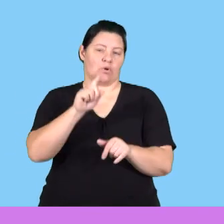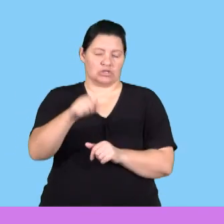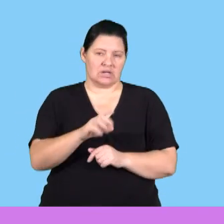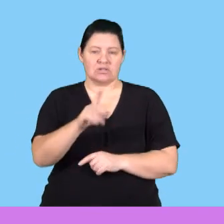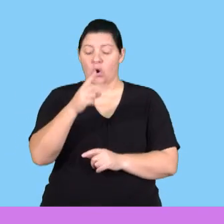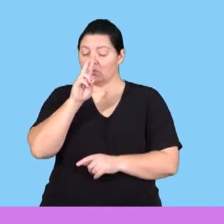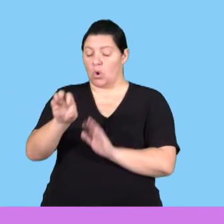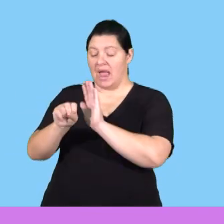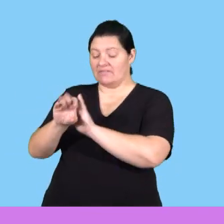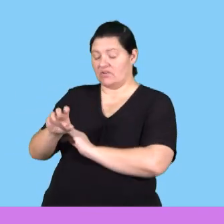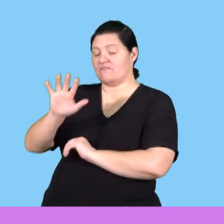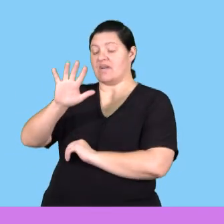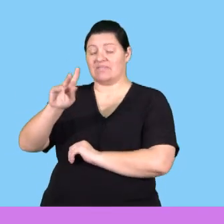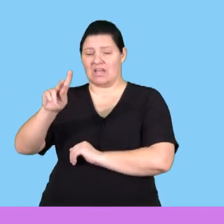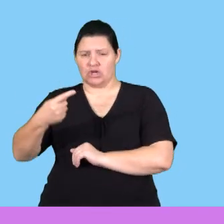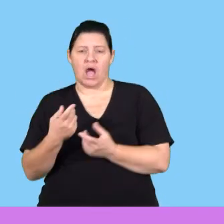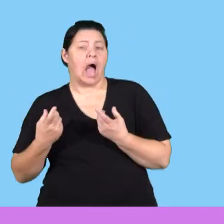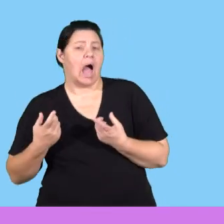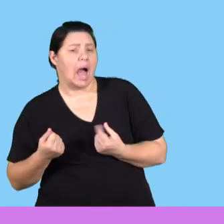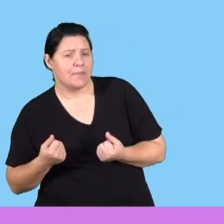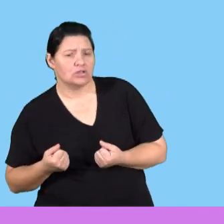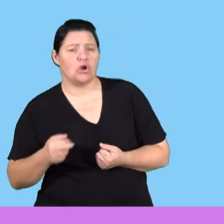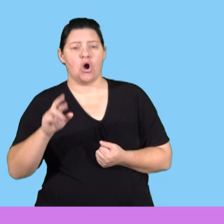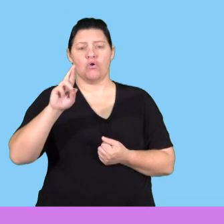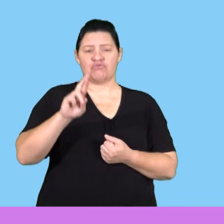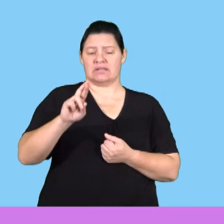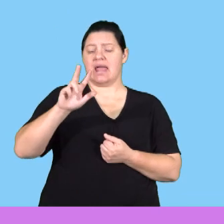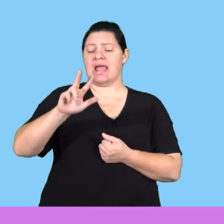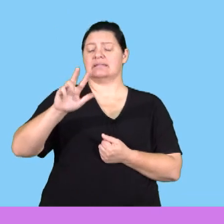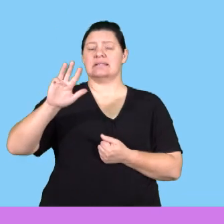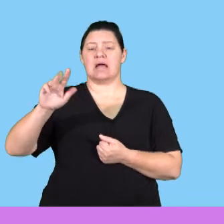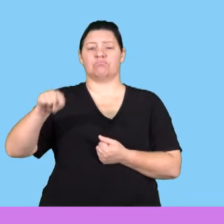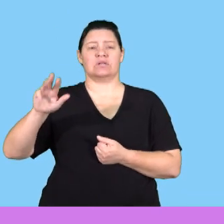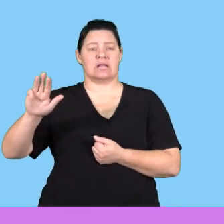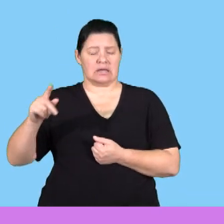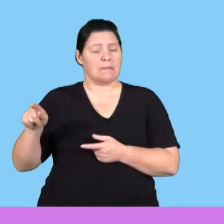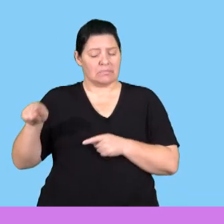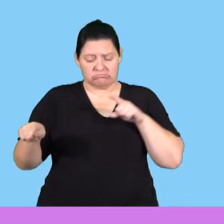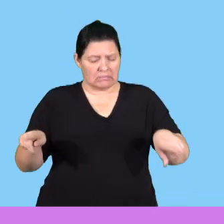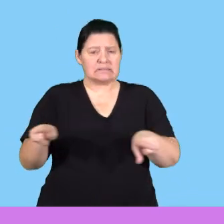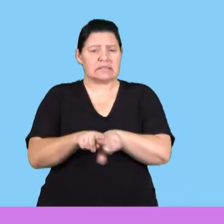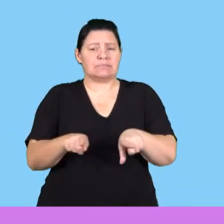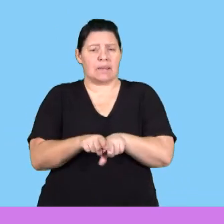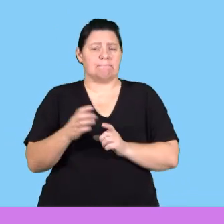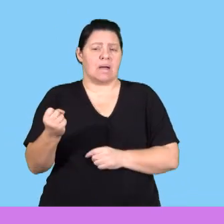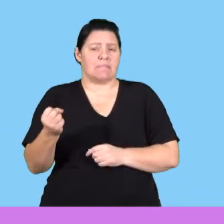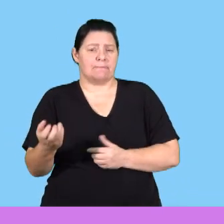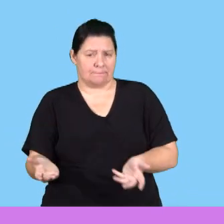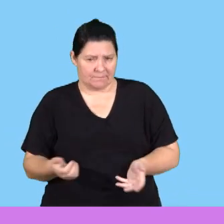follow-up question. And she saw an advert with 5 kg maize meal of the same brand